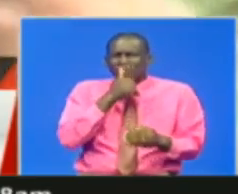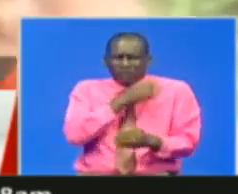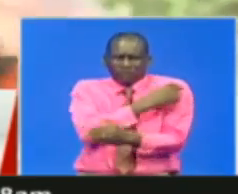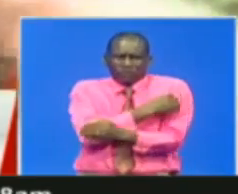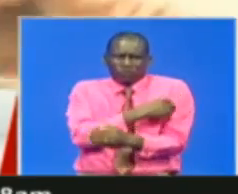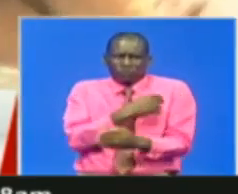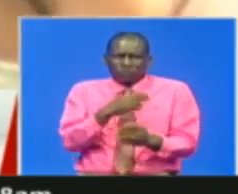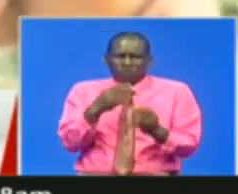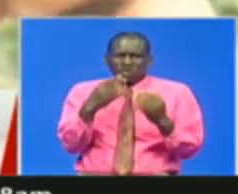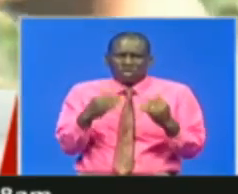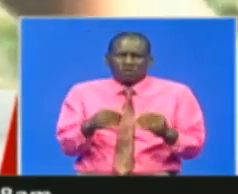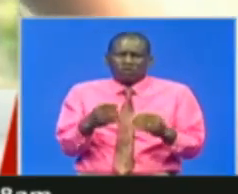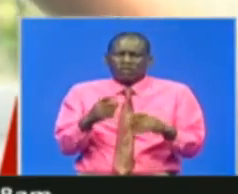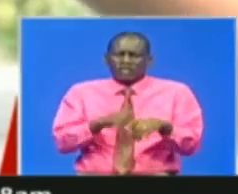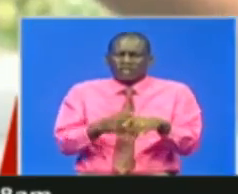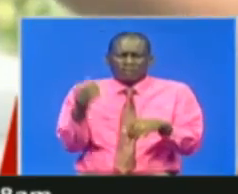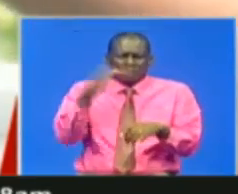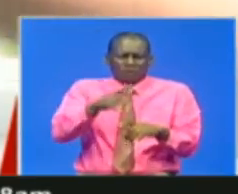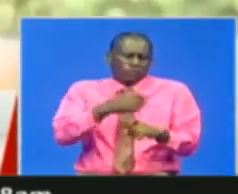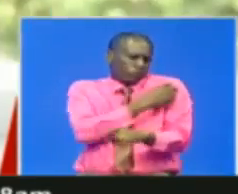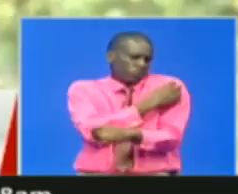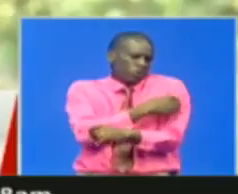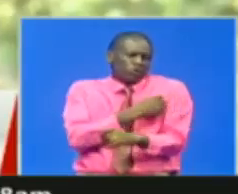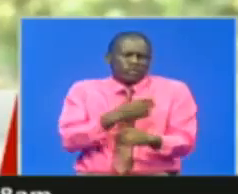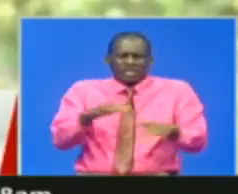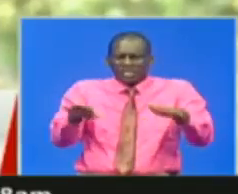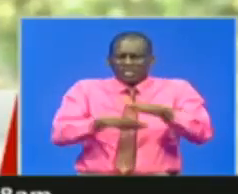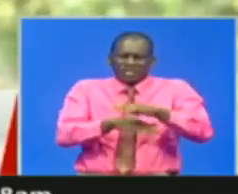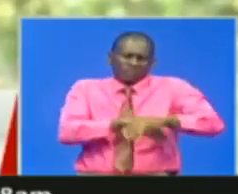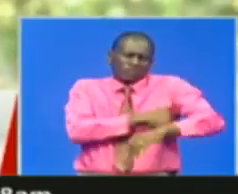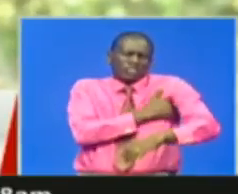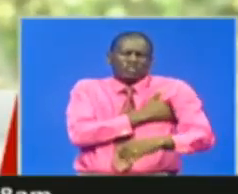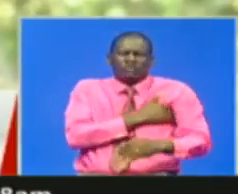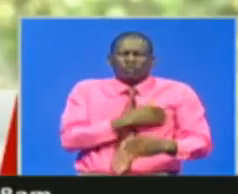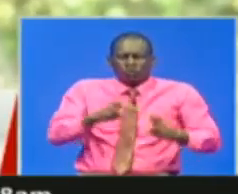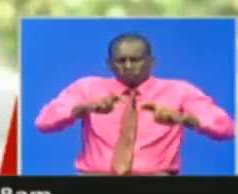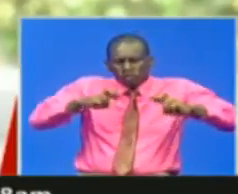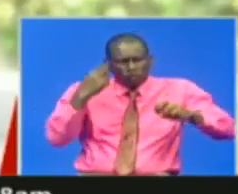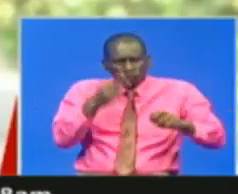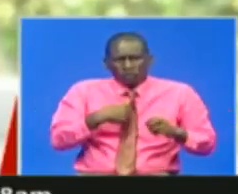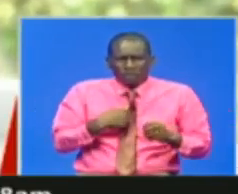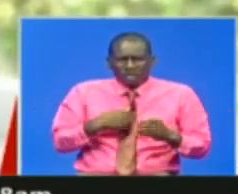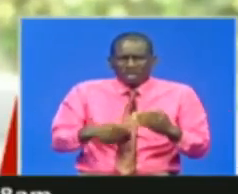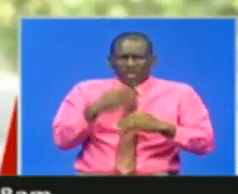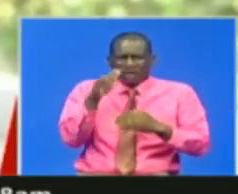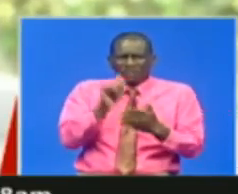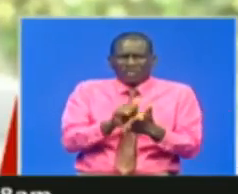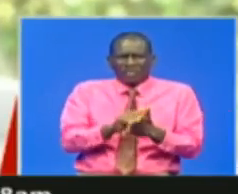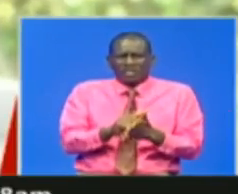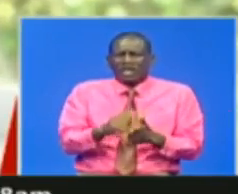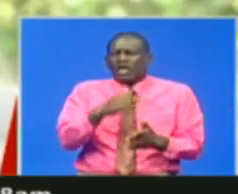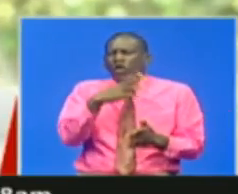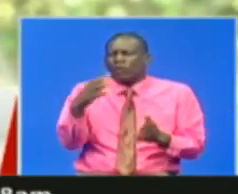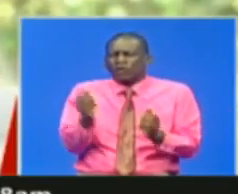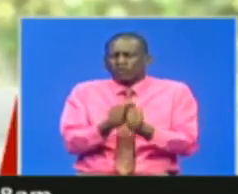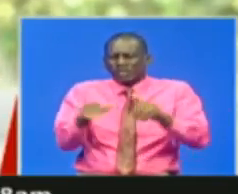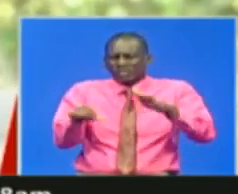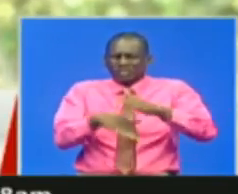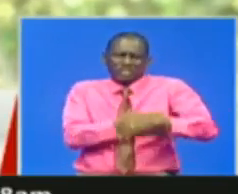kama assistant chief alikuwa ananitafuta. Baadaye tukaenda naye mpaka